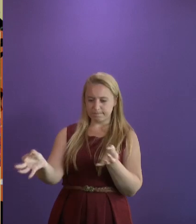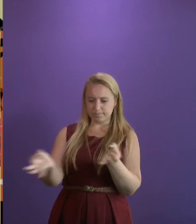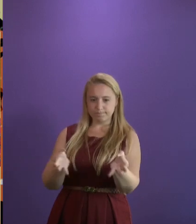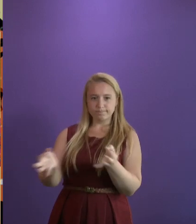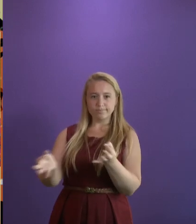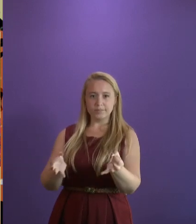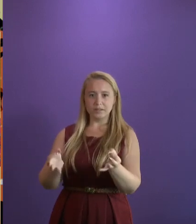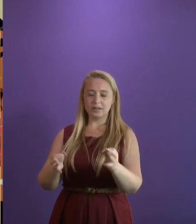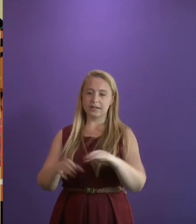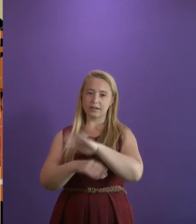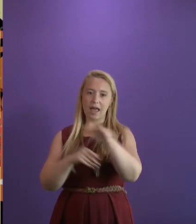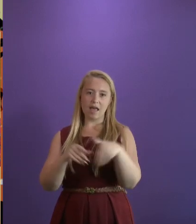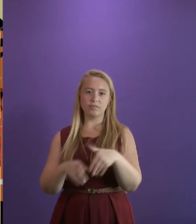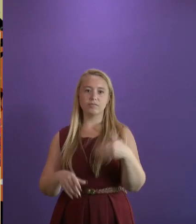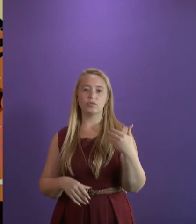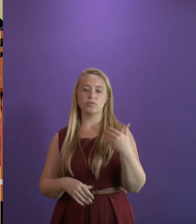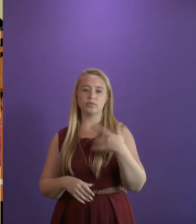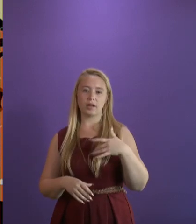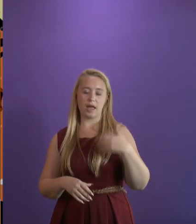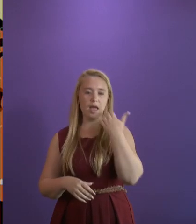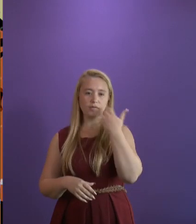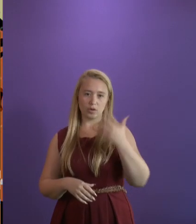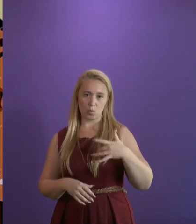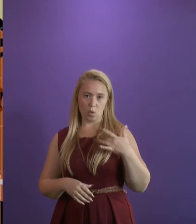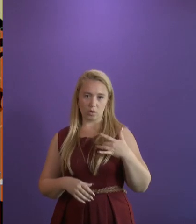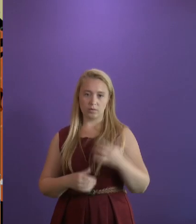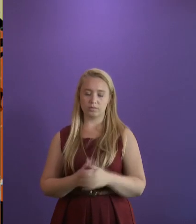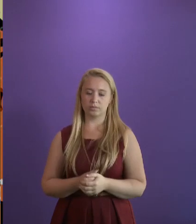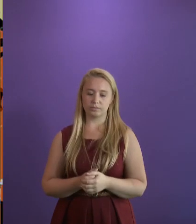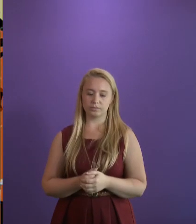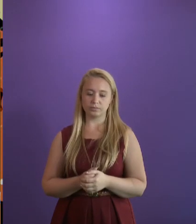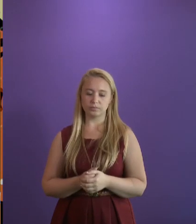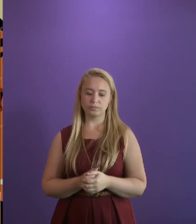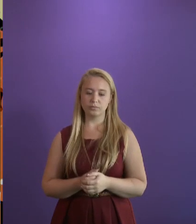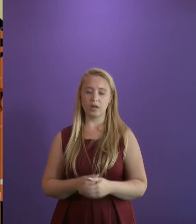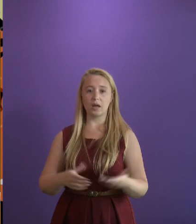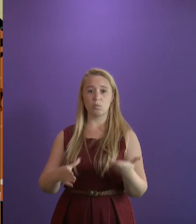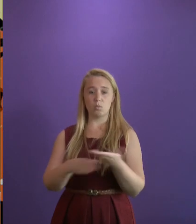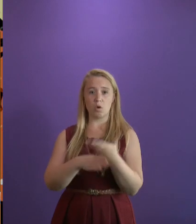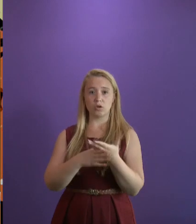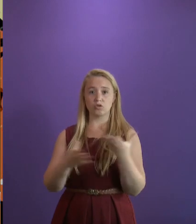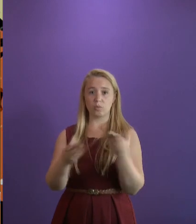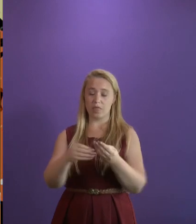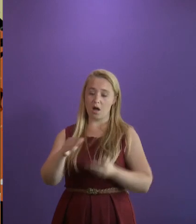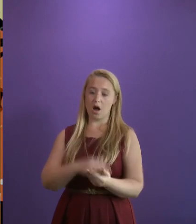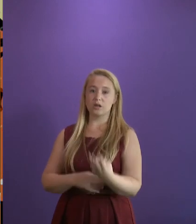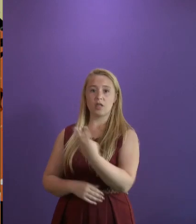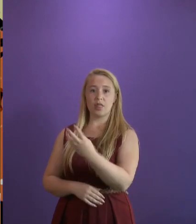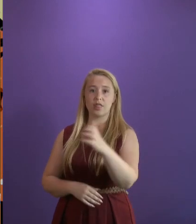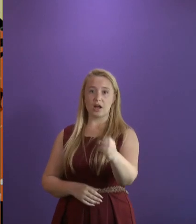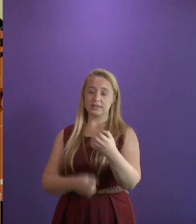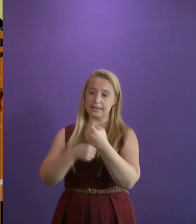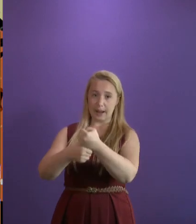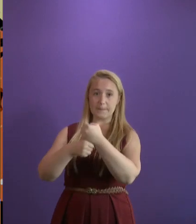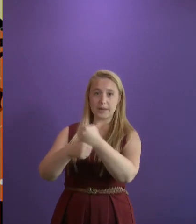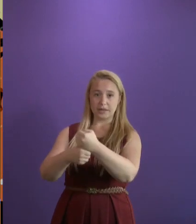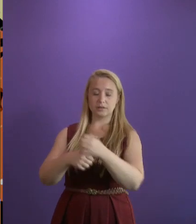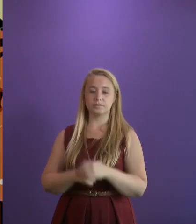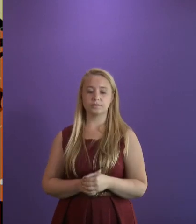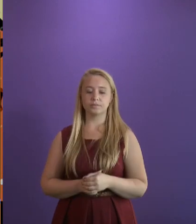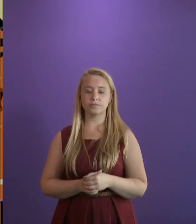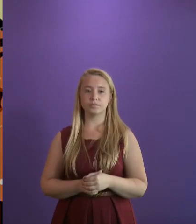work. Currently, she is working voluntarily with the 30 Under 30 YWCA campaign